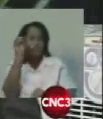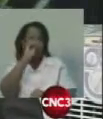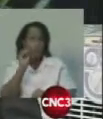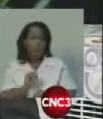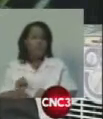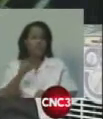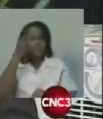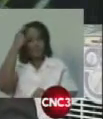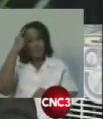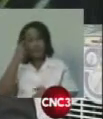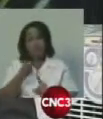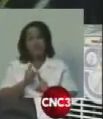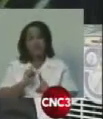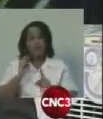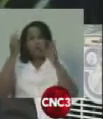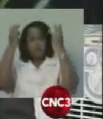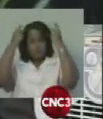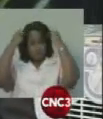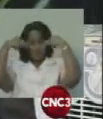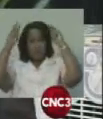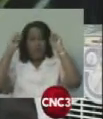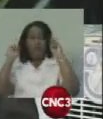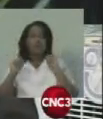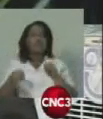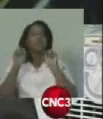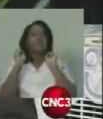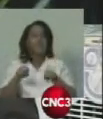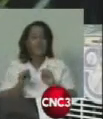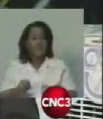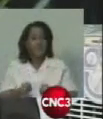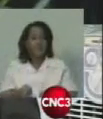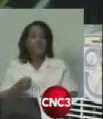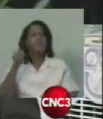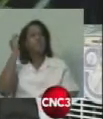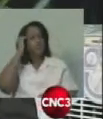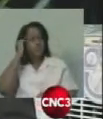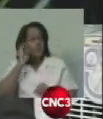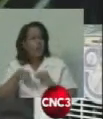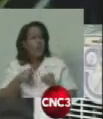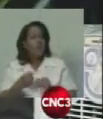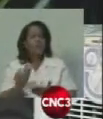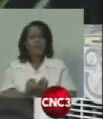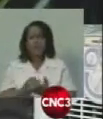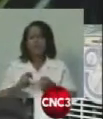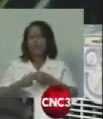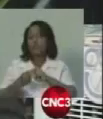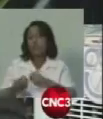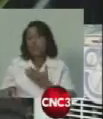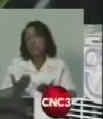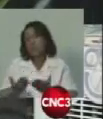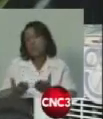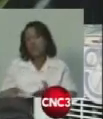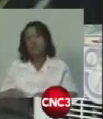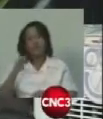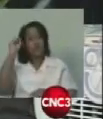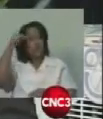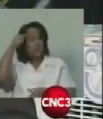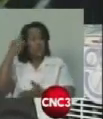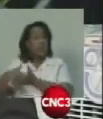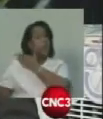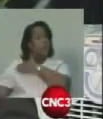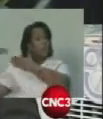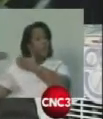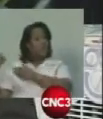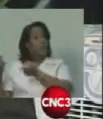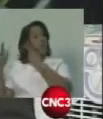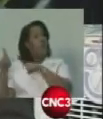minister making it very, very clear that because of the financial situation that the government has inherited, the government is going ahead with